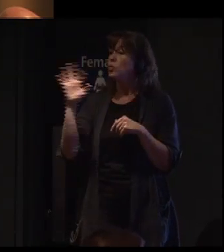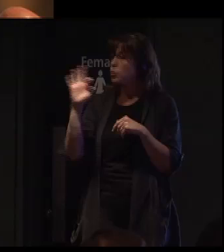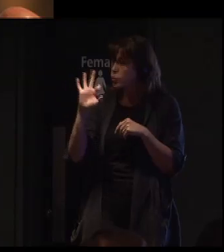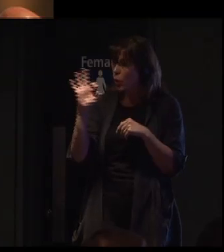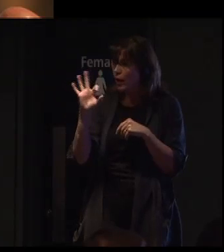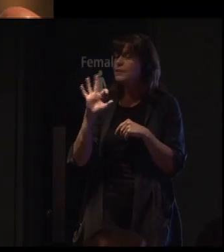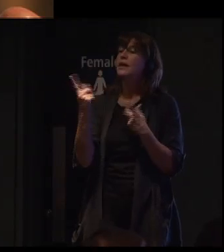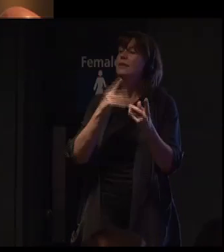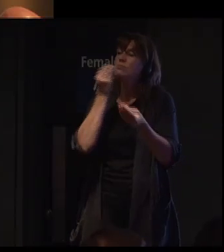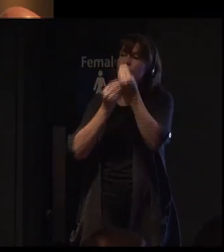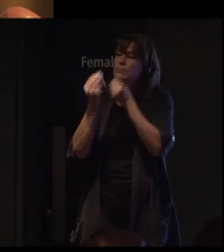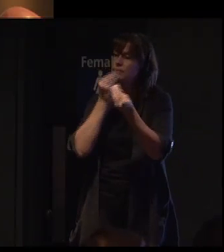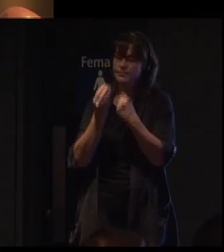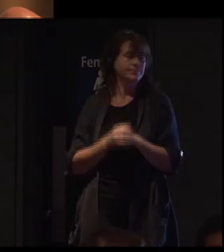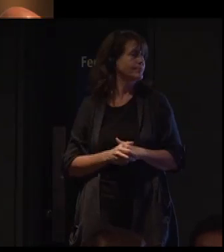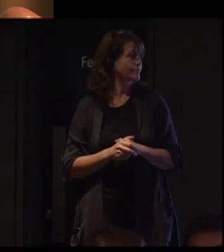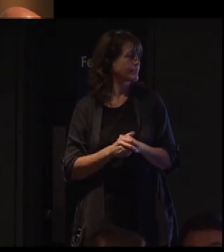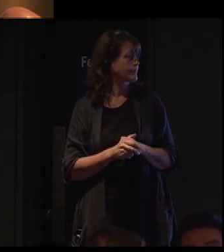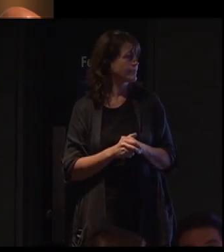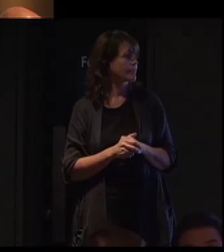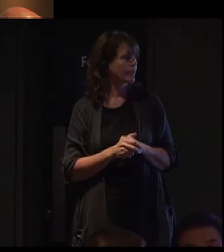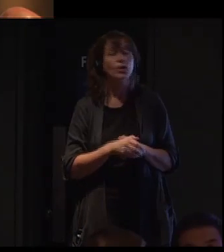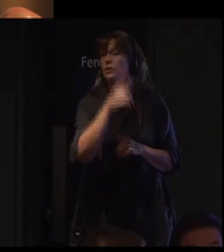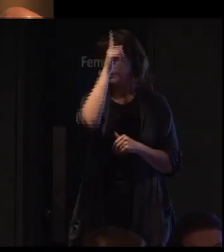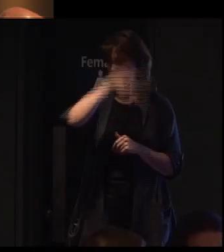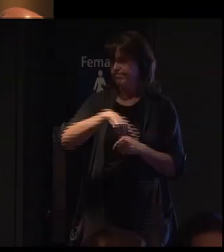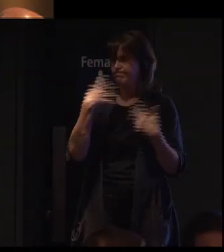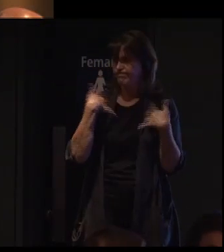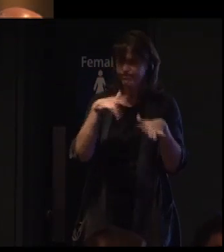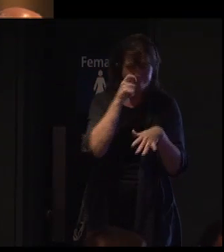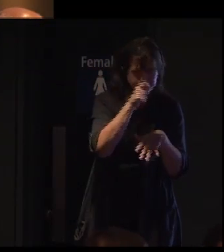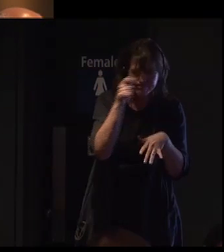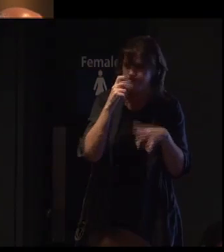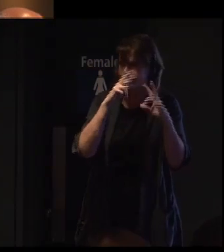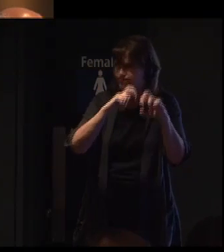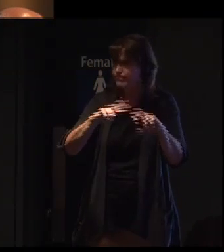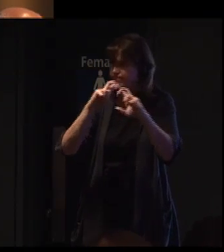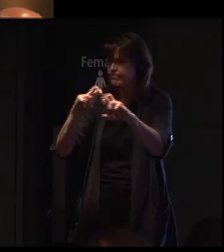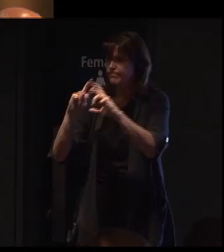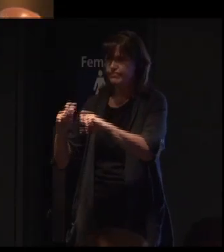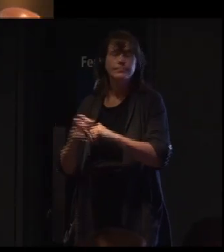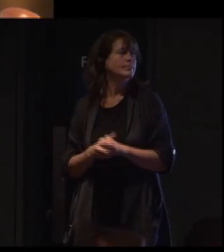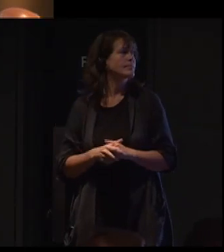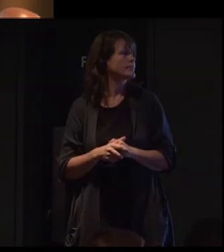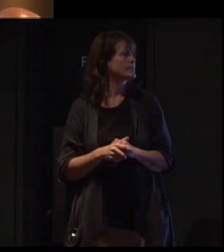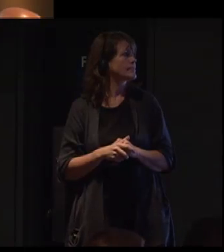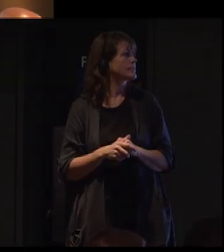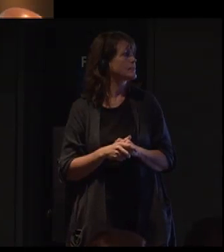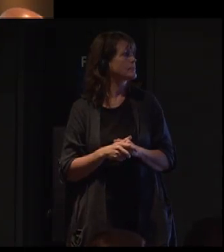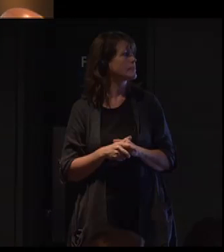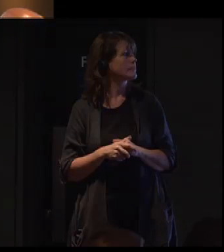and catering facilities. These were the key areas that were investigating during this survey. And now I'll show you some of